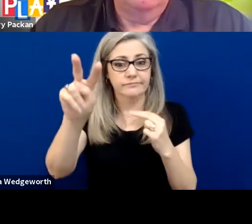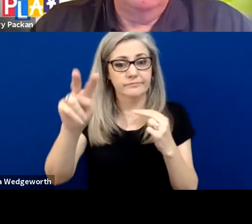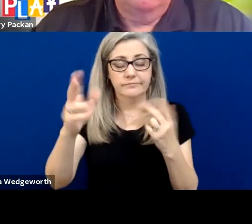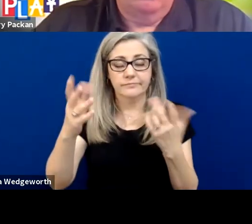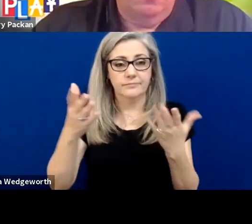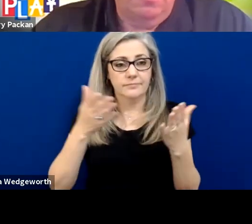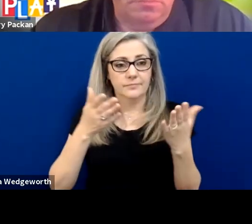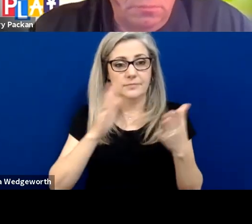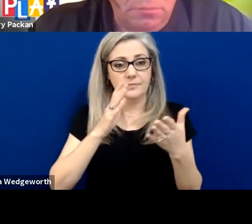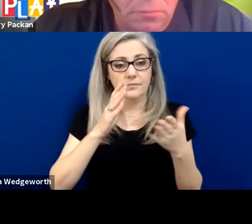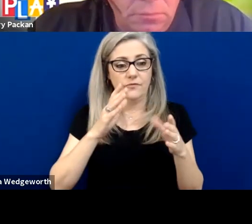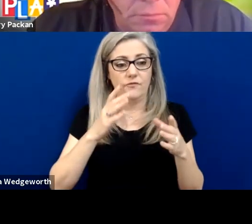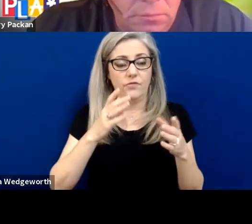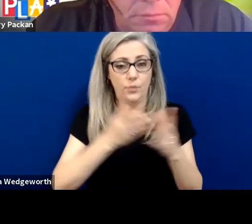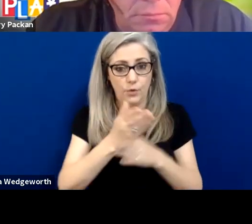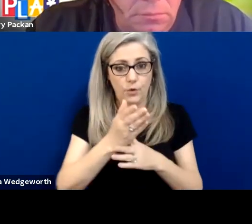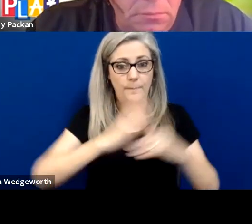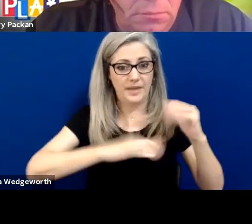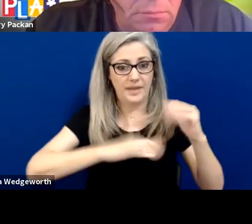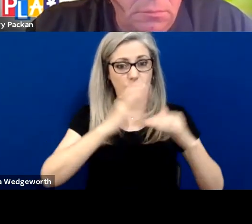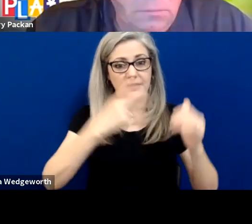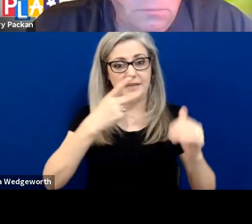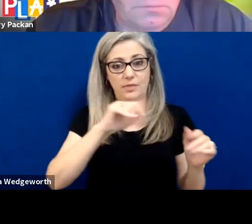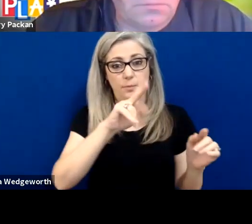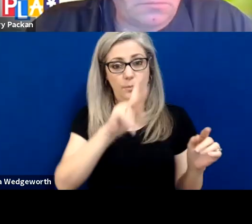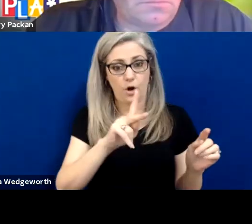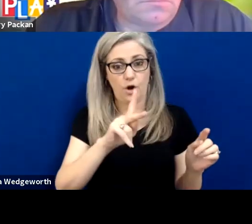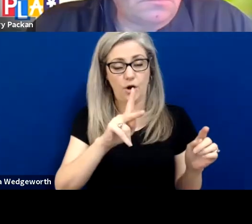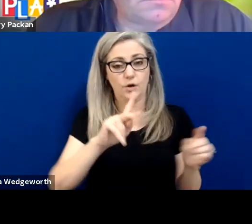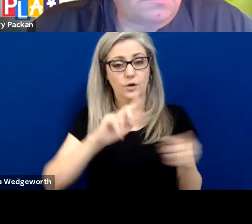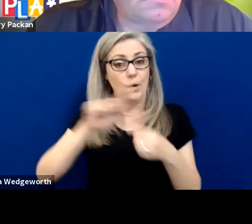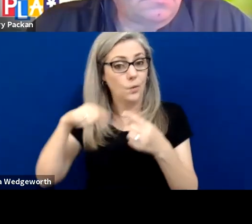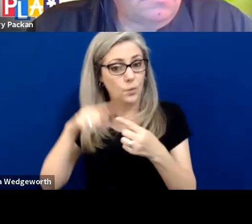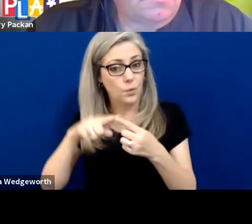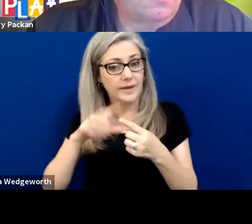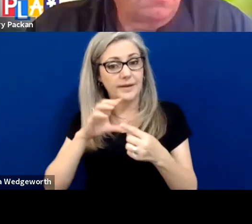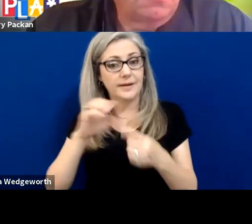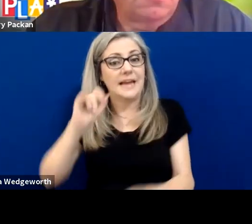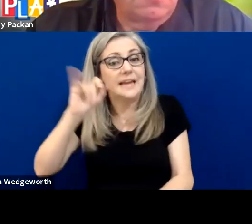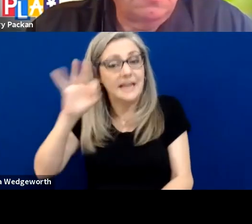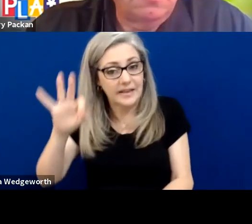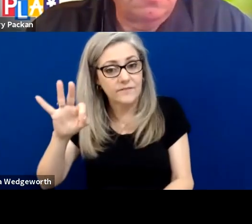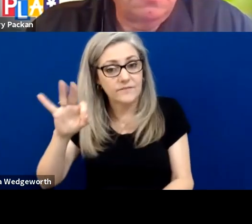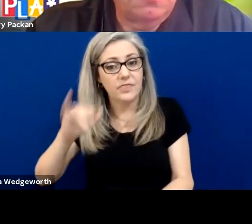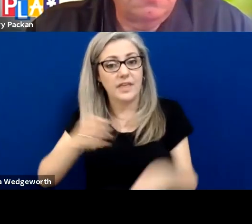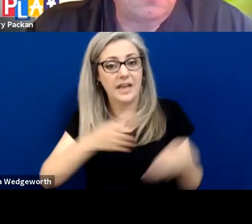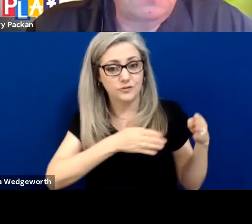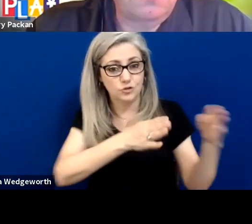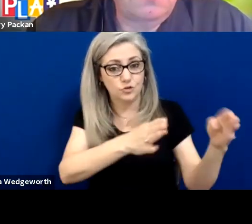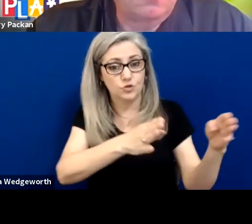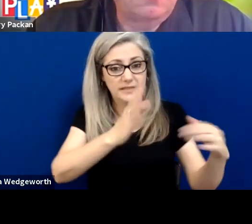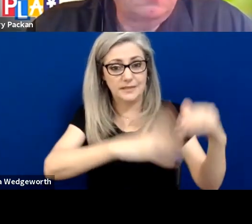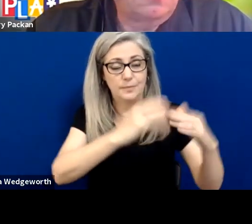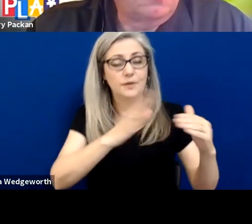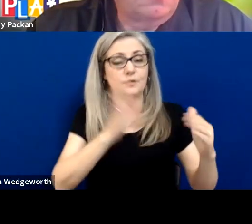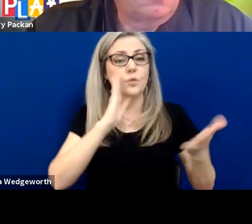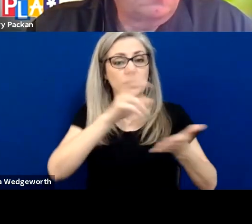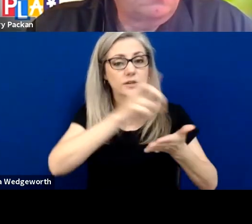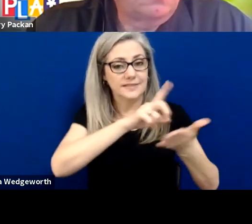of this park that that when or if post oak is ever built, then we will